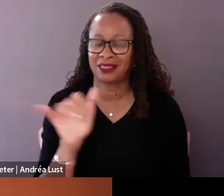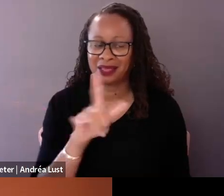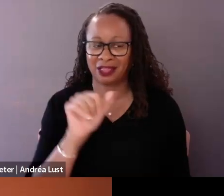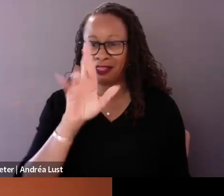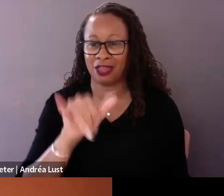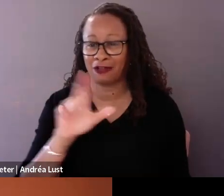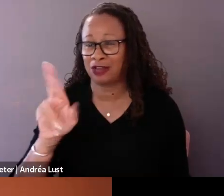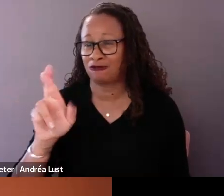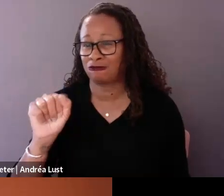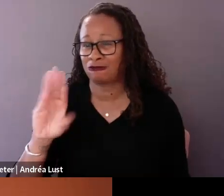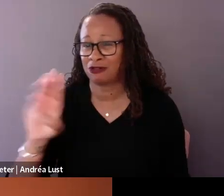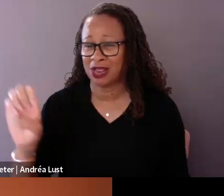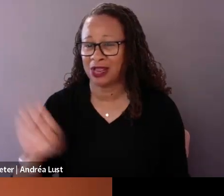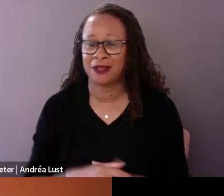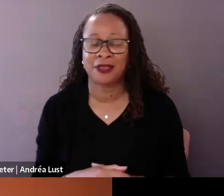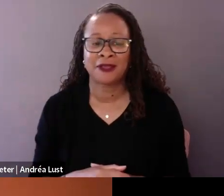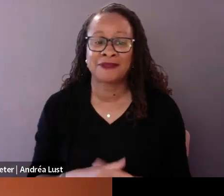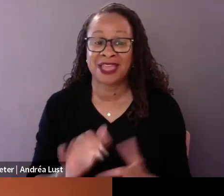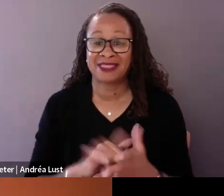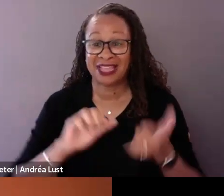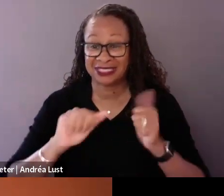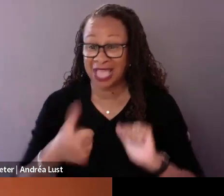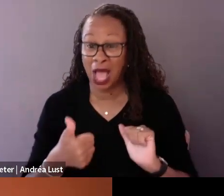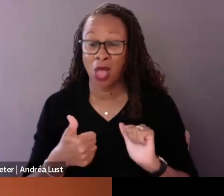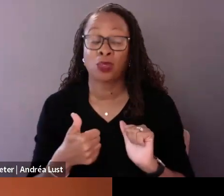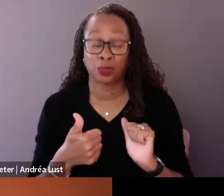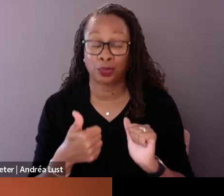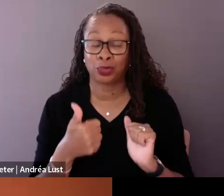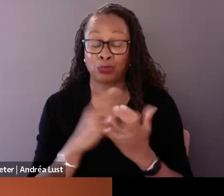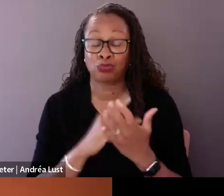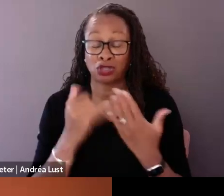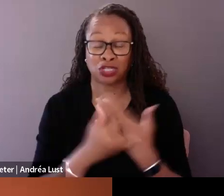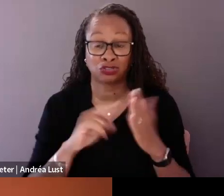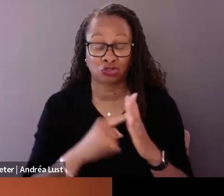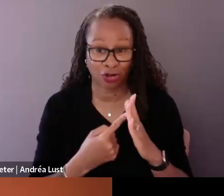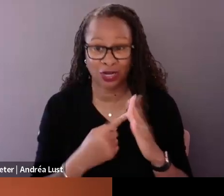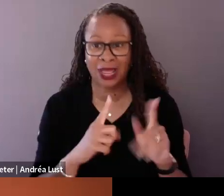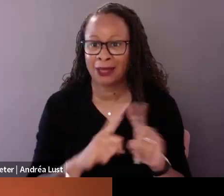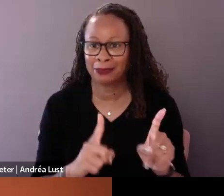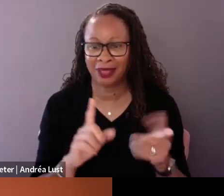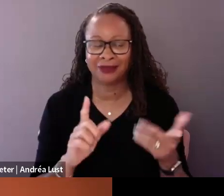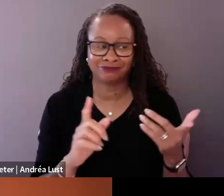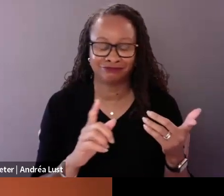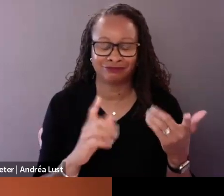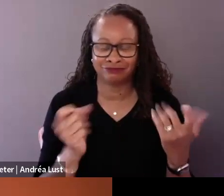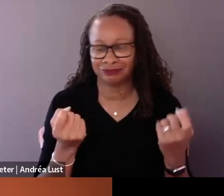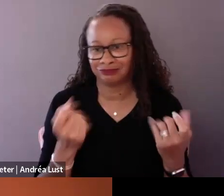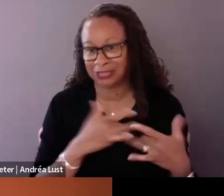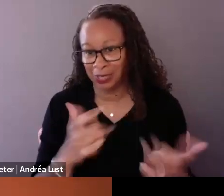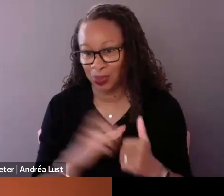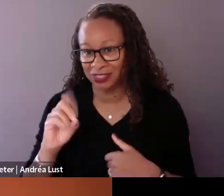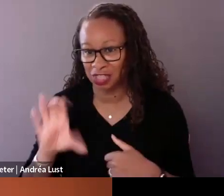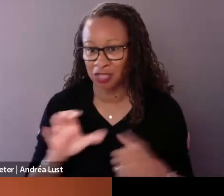And so that's how the project started, but like many documentaries, it took all kinds of twists and turns, and I met